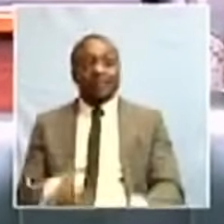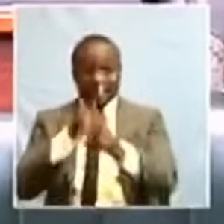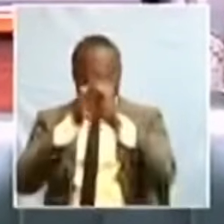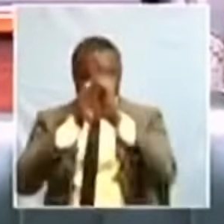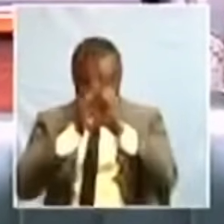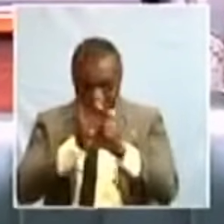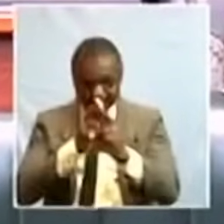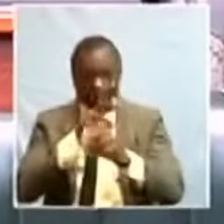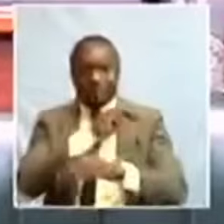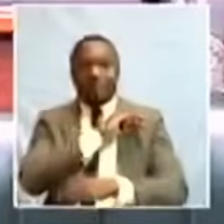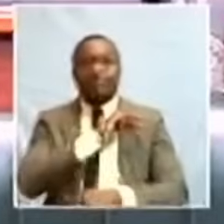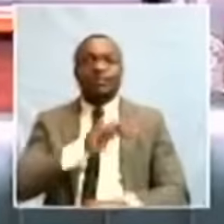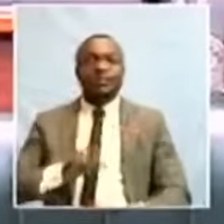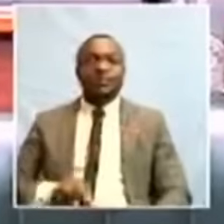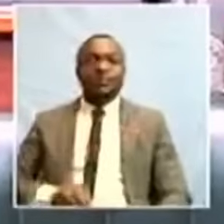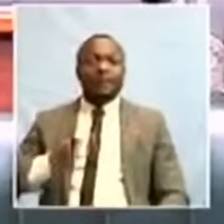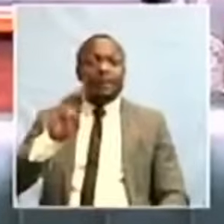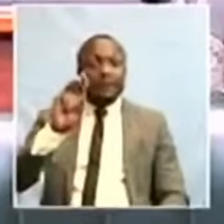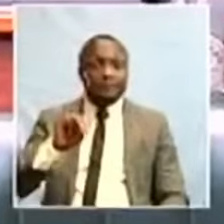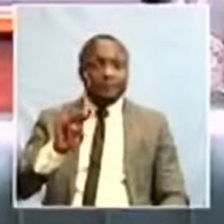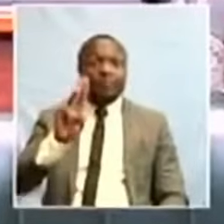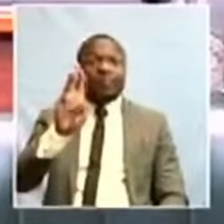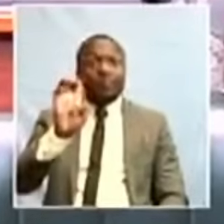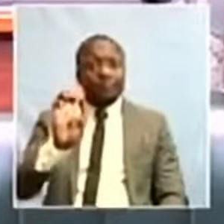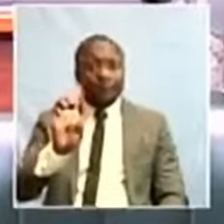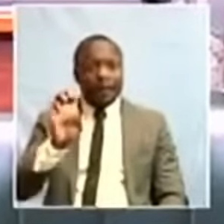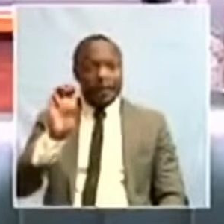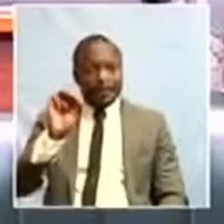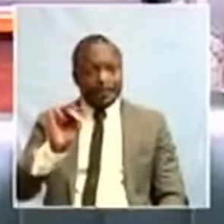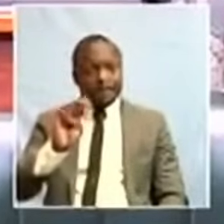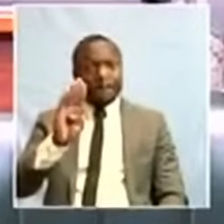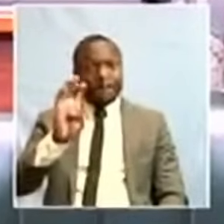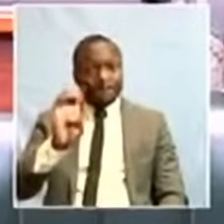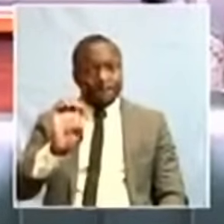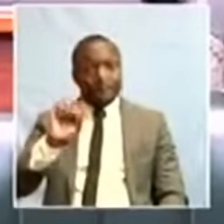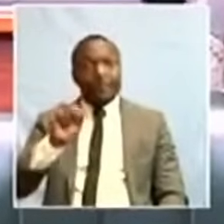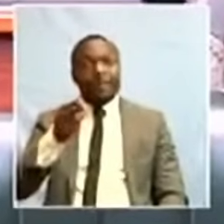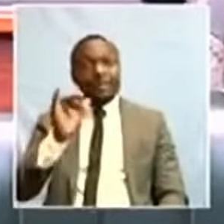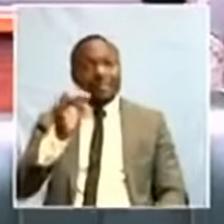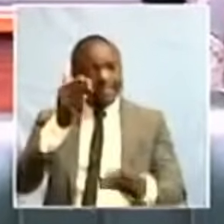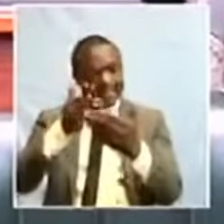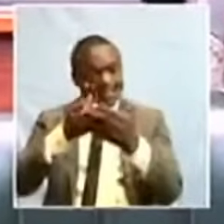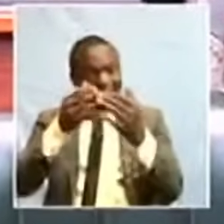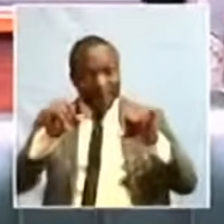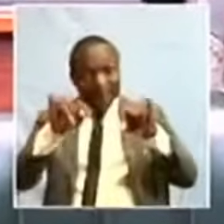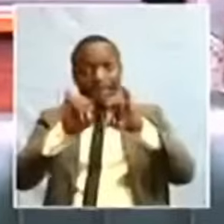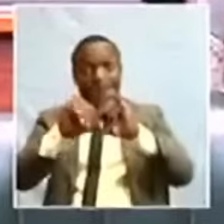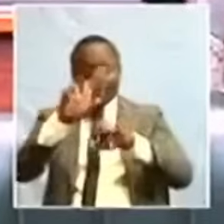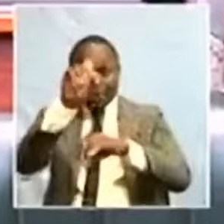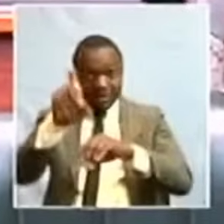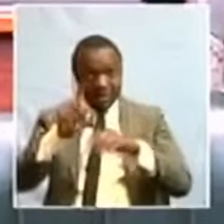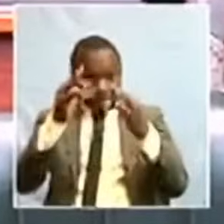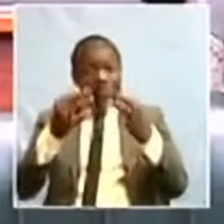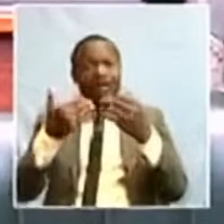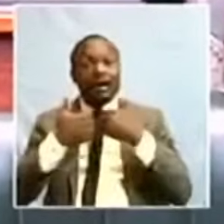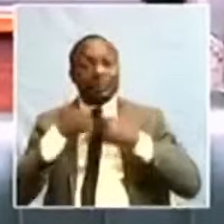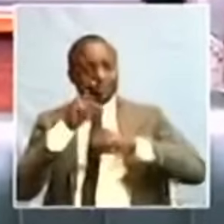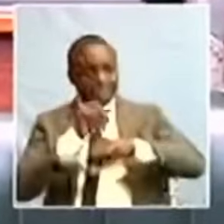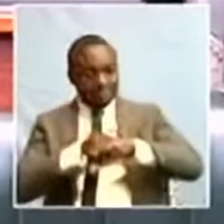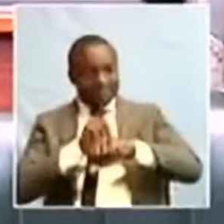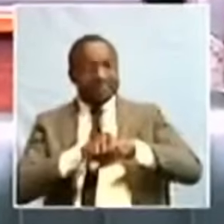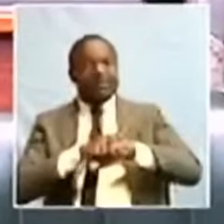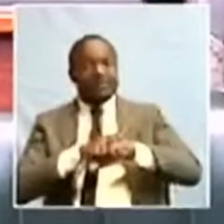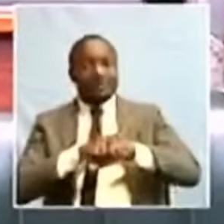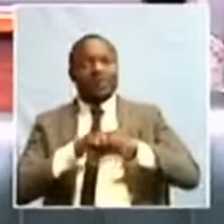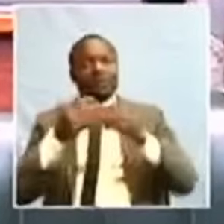Honorable Member for Mwembeshi for this very important question. In fact, if we had the time, we would probably